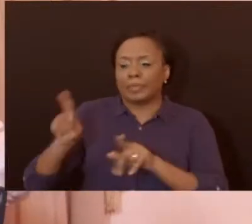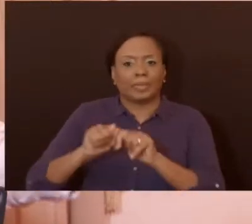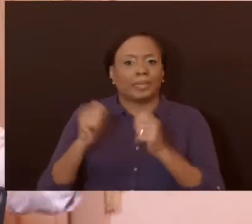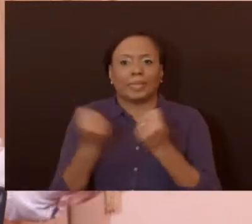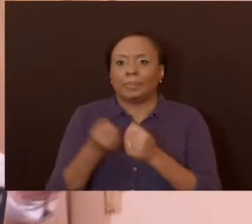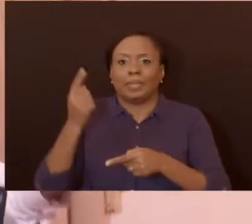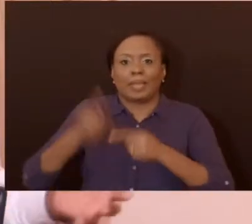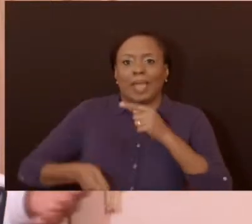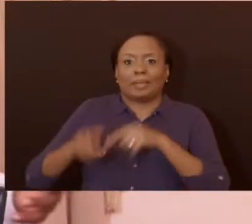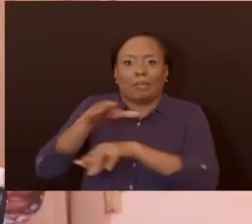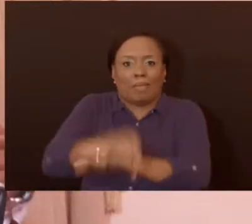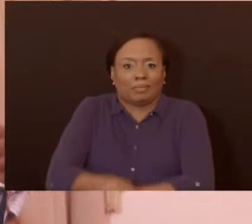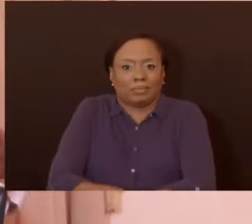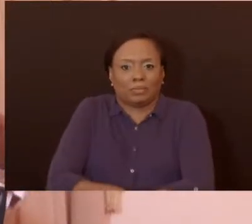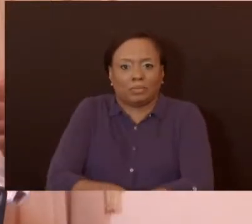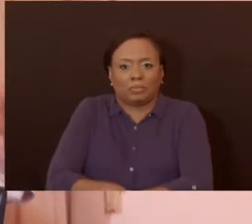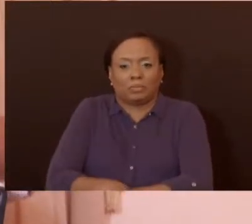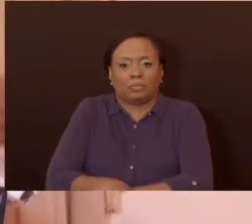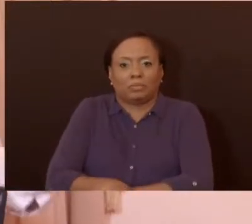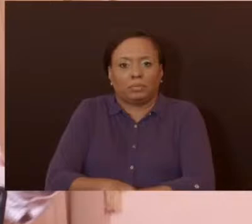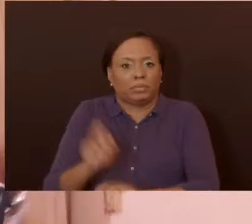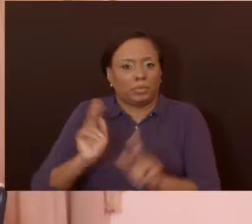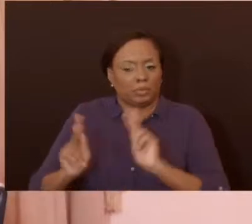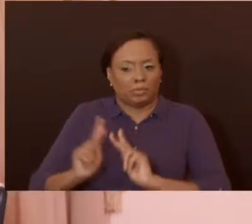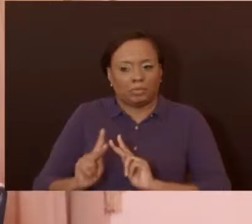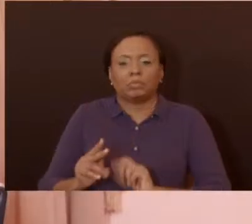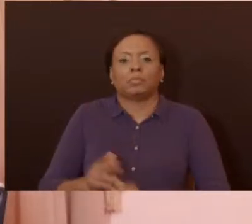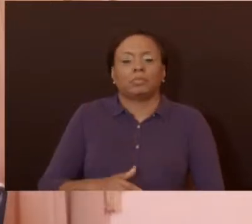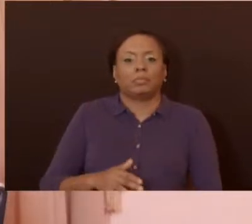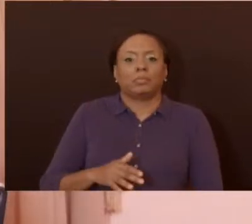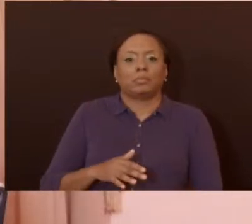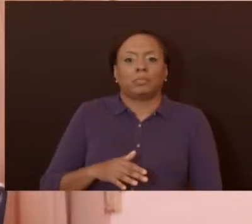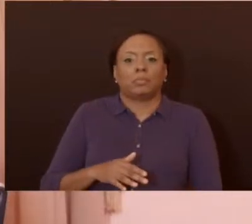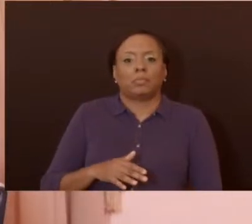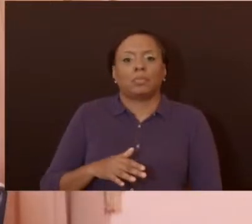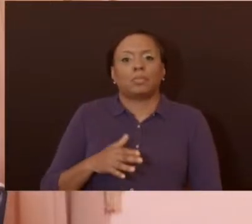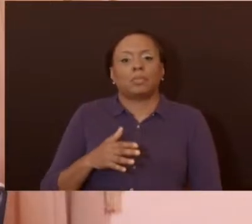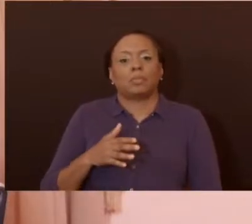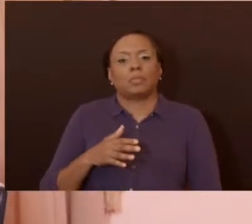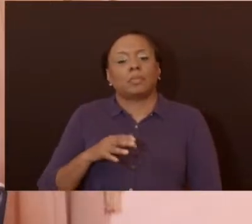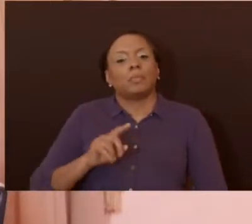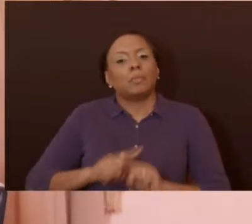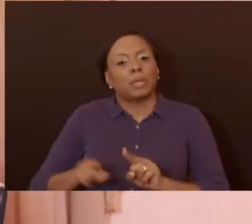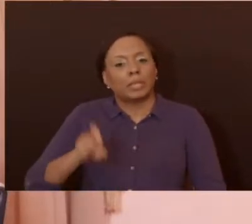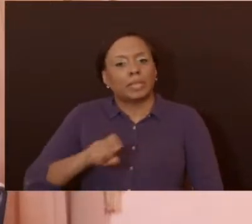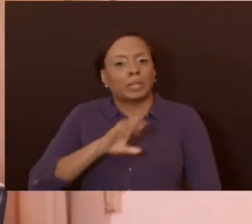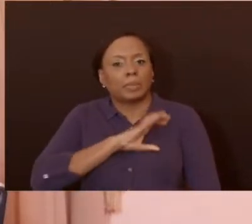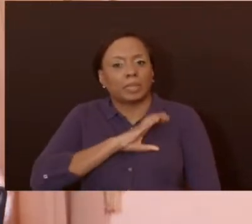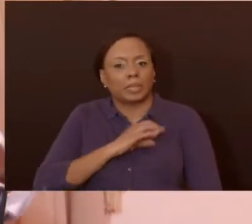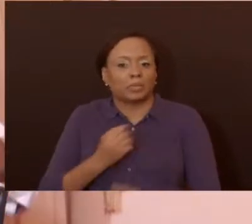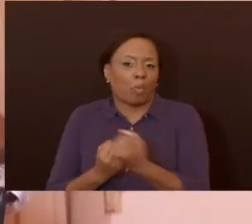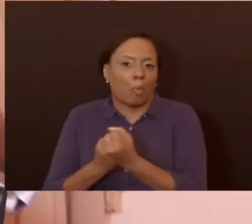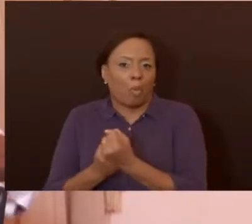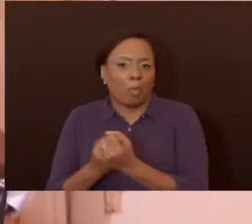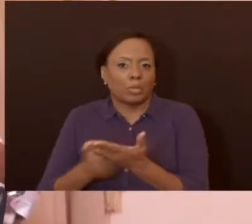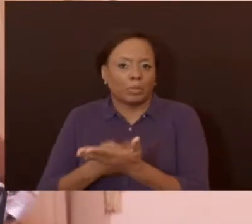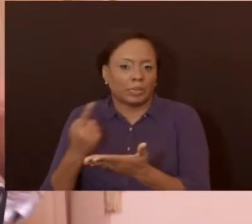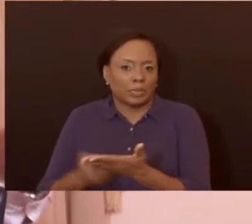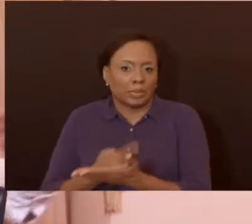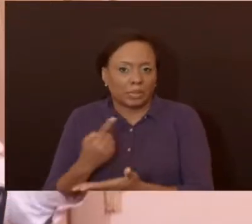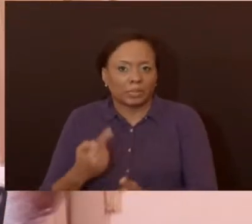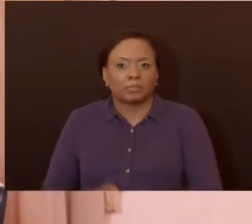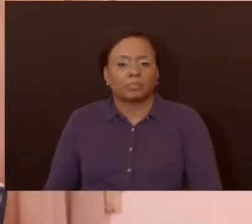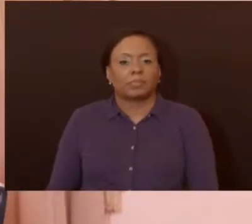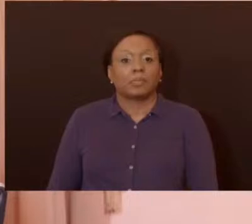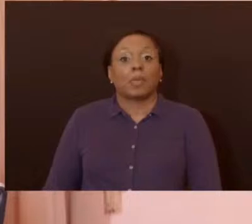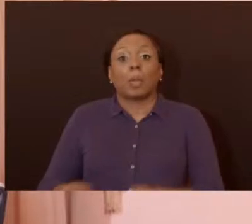they will investigate the situation, and they will bring charges. But often, in terms of causing the event to